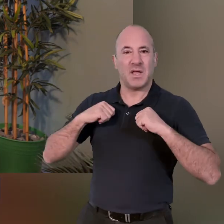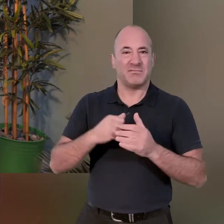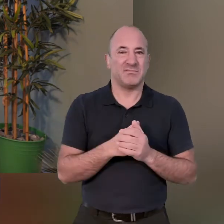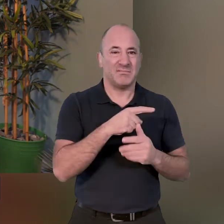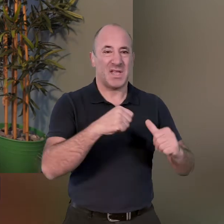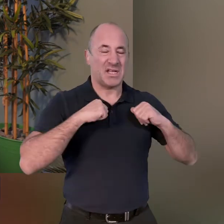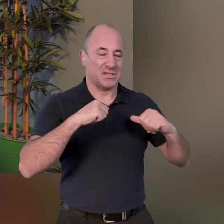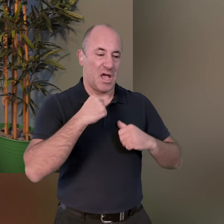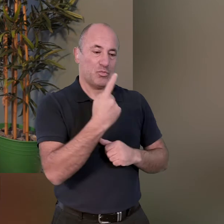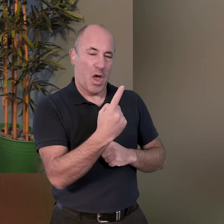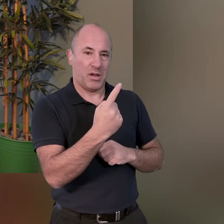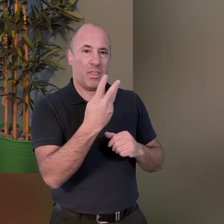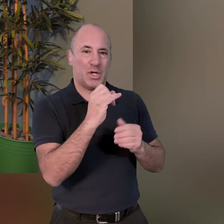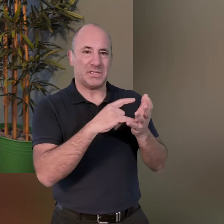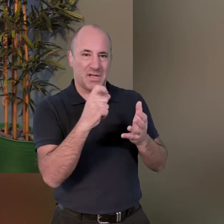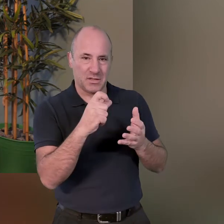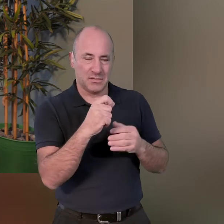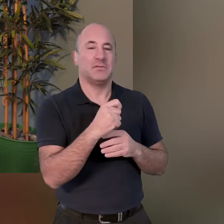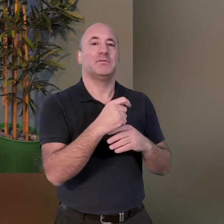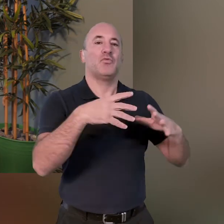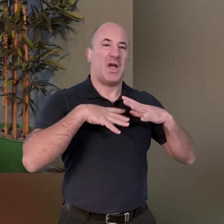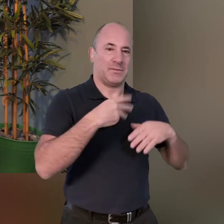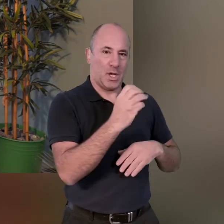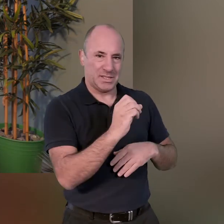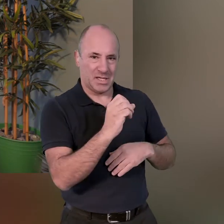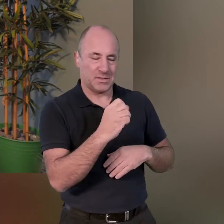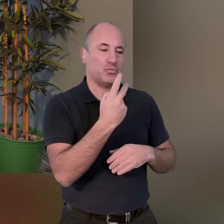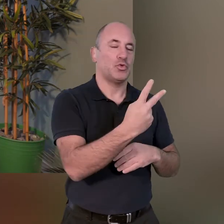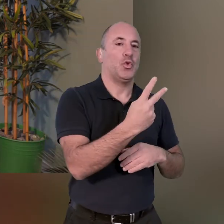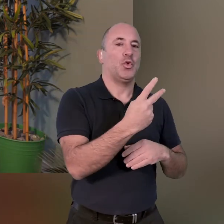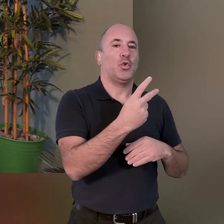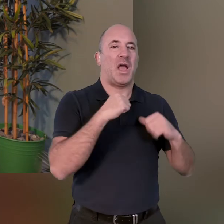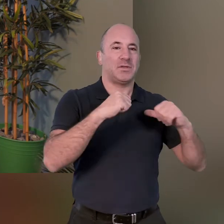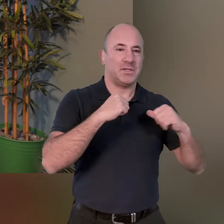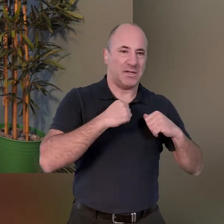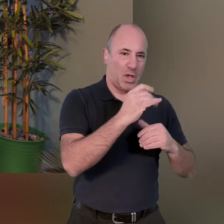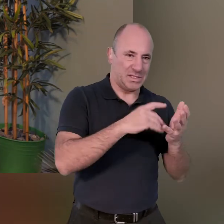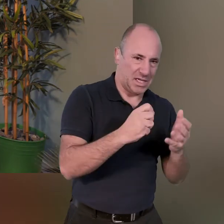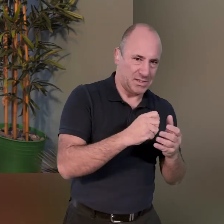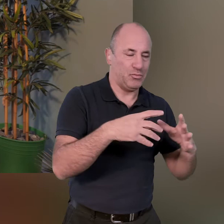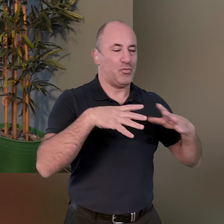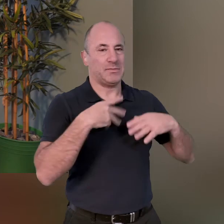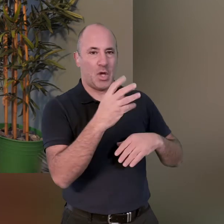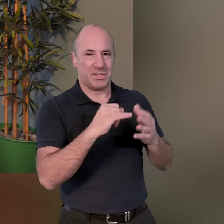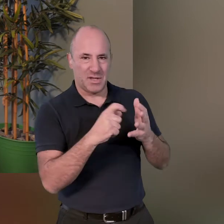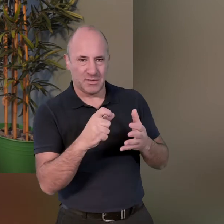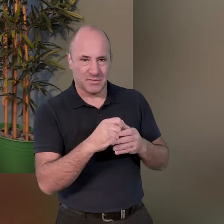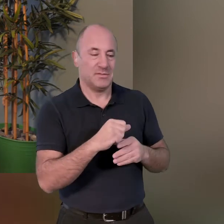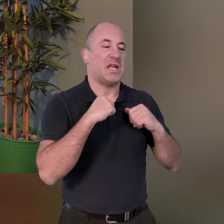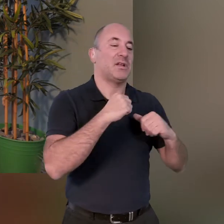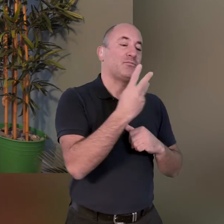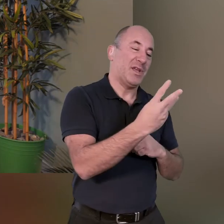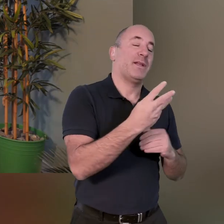for 30 seconds rest. Exercise 2 for 30 seconds rest. Exercise 3 for 30